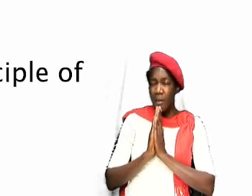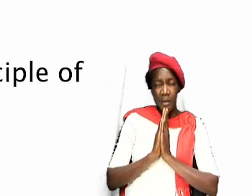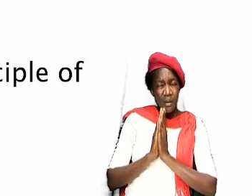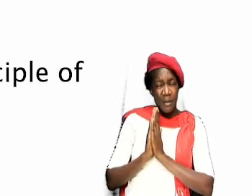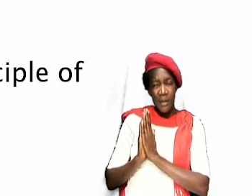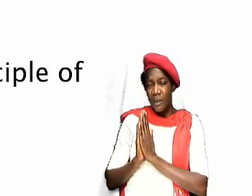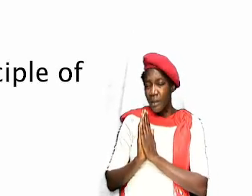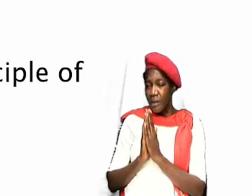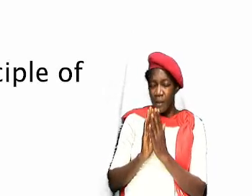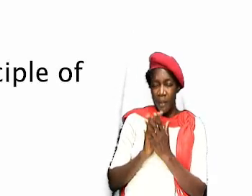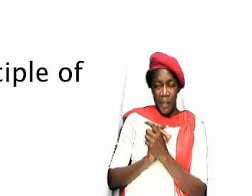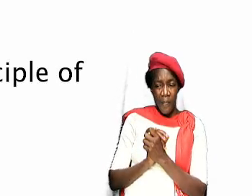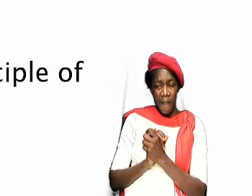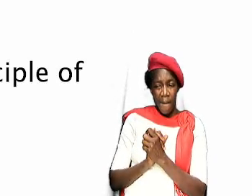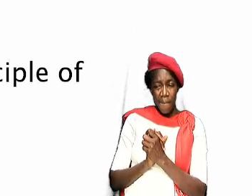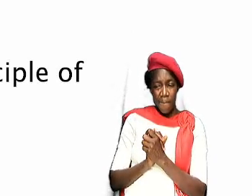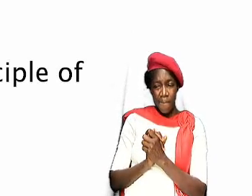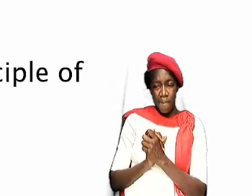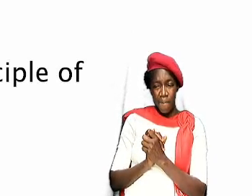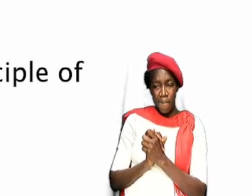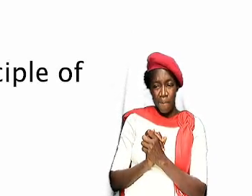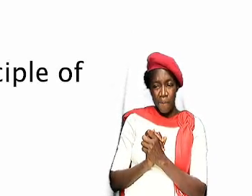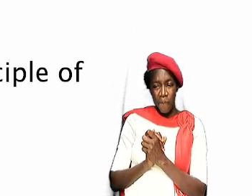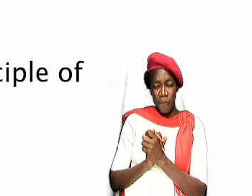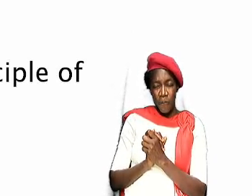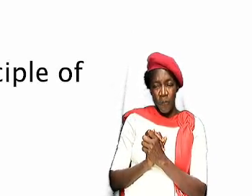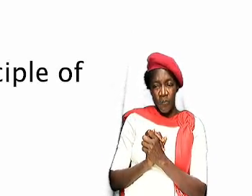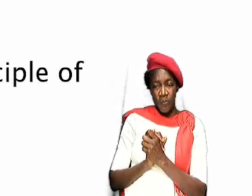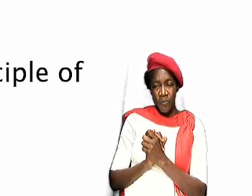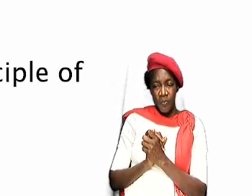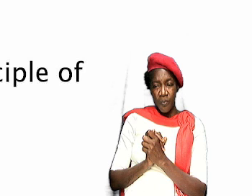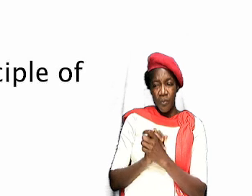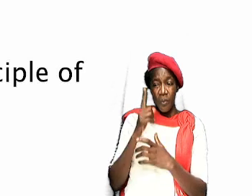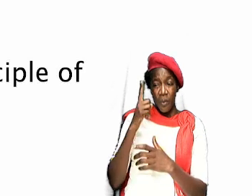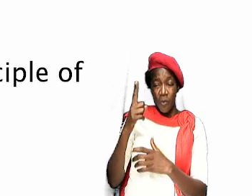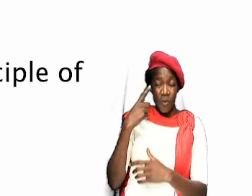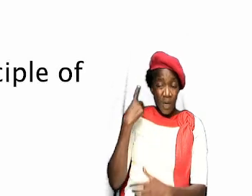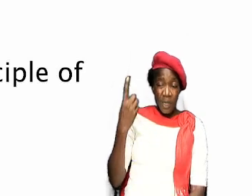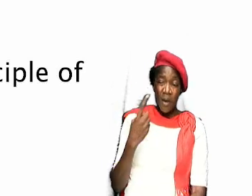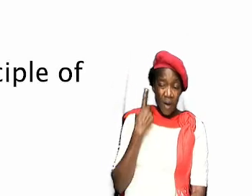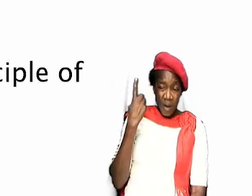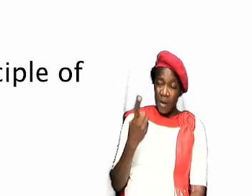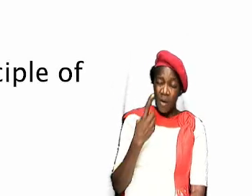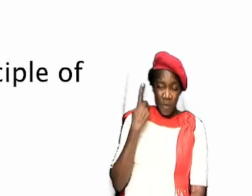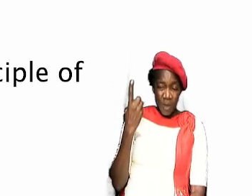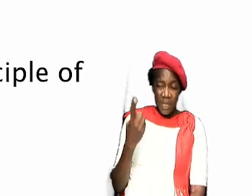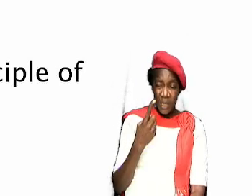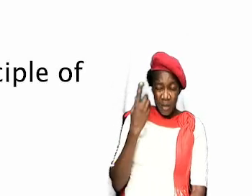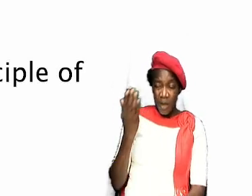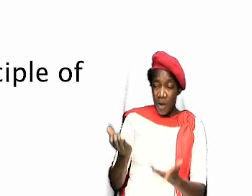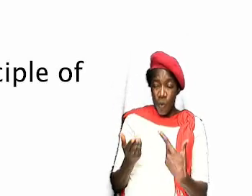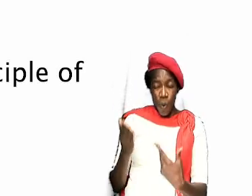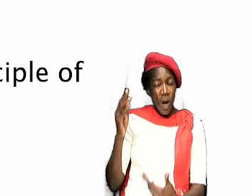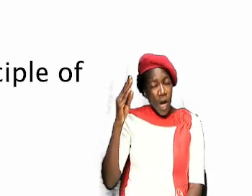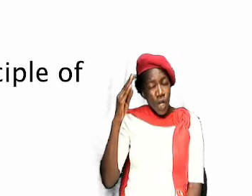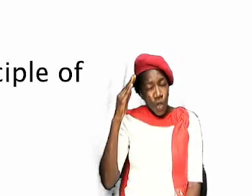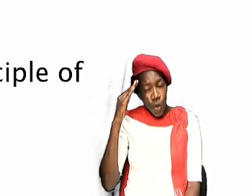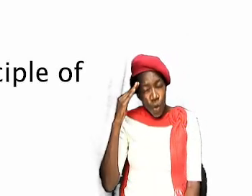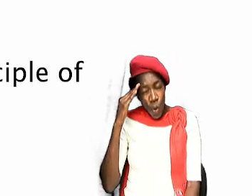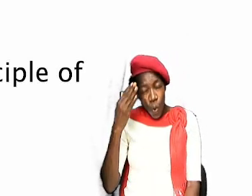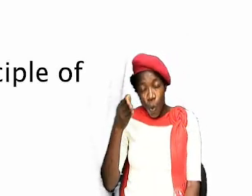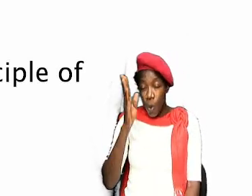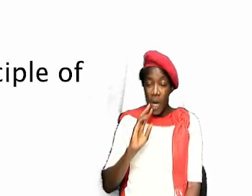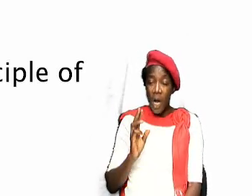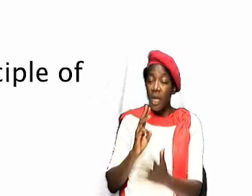He was a man of prayer. He was one who always intended to know God's will for his